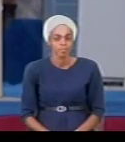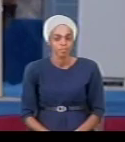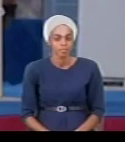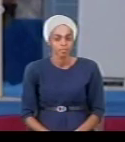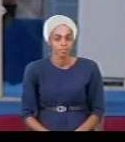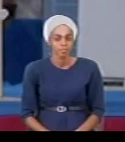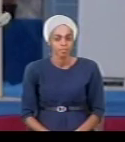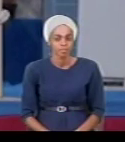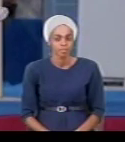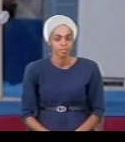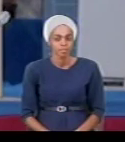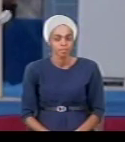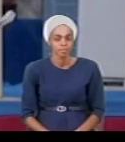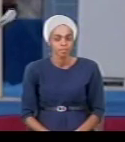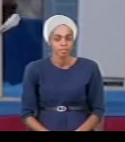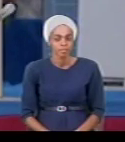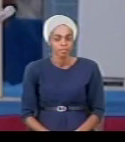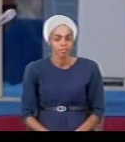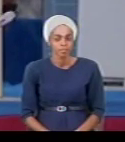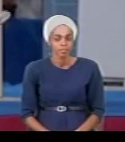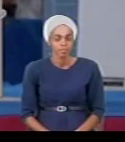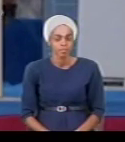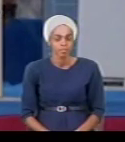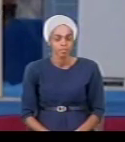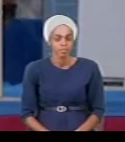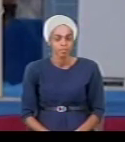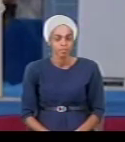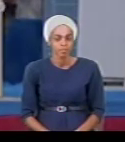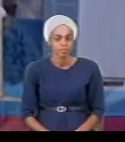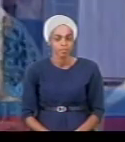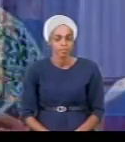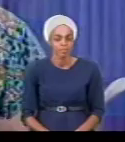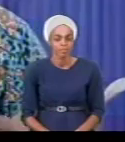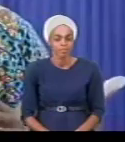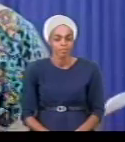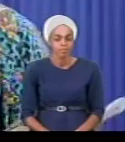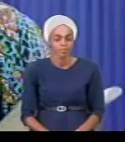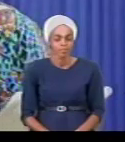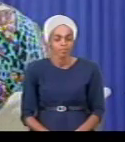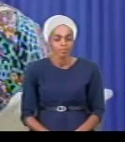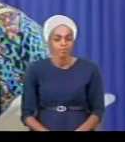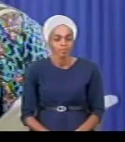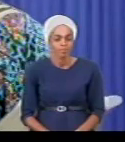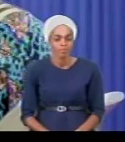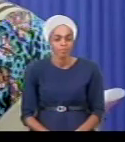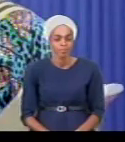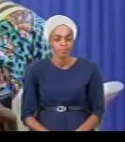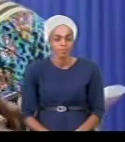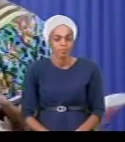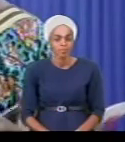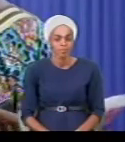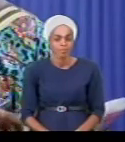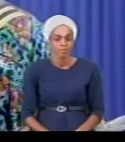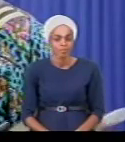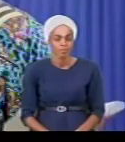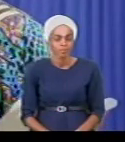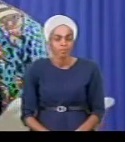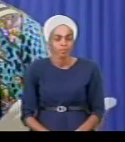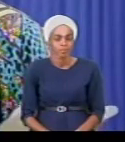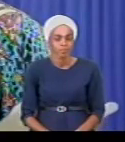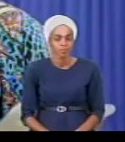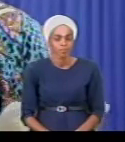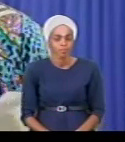se soji kari aye. Ti baba se ni oṣu kẹwa ọdun ko to di igba